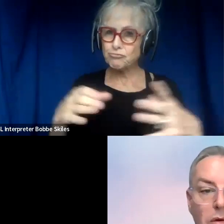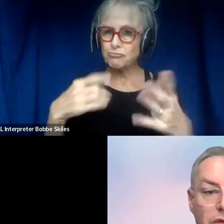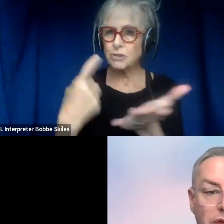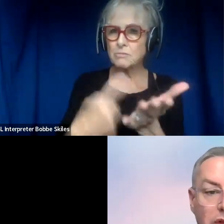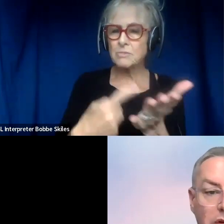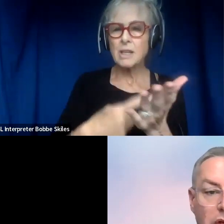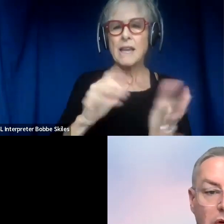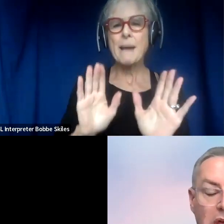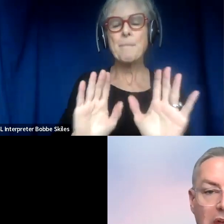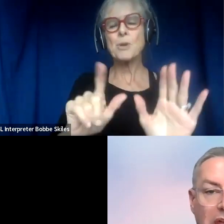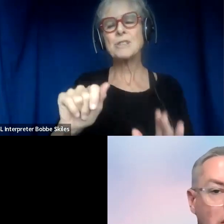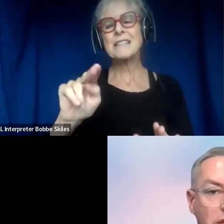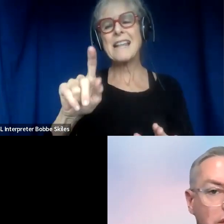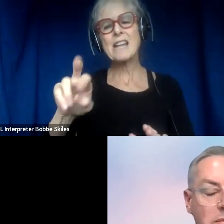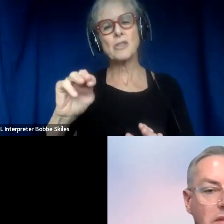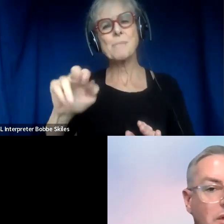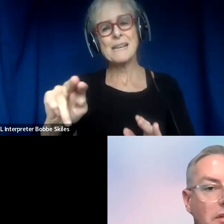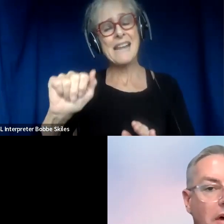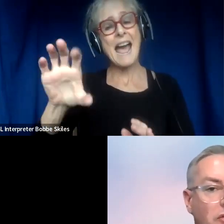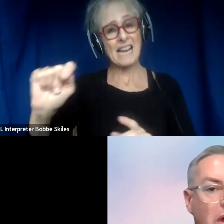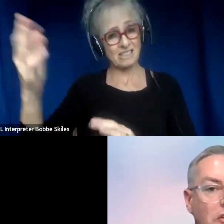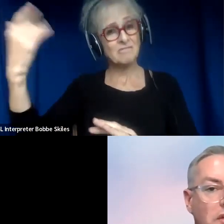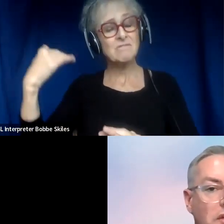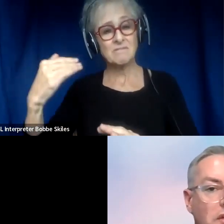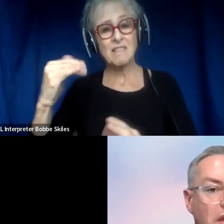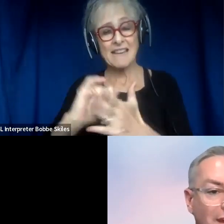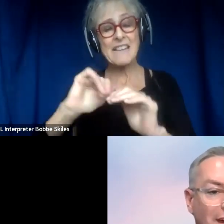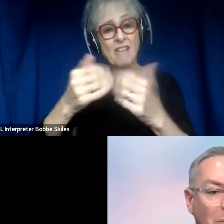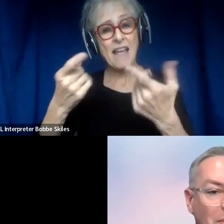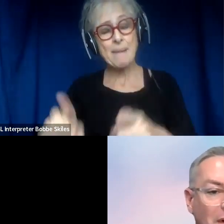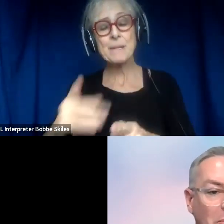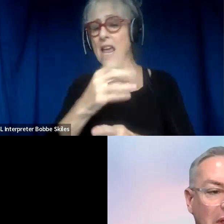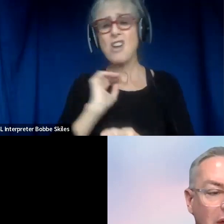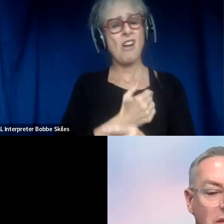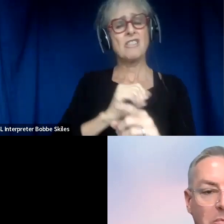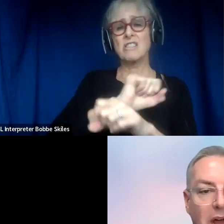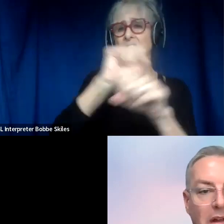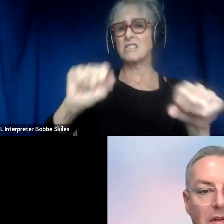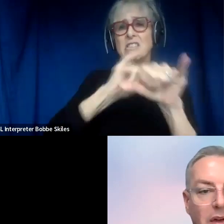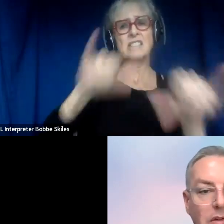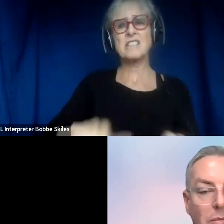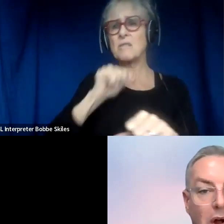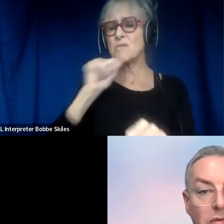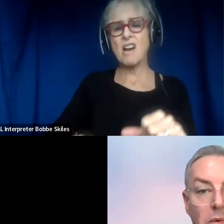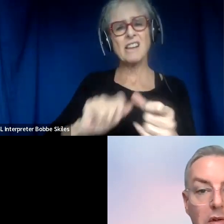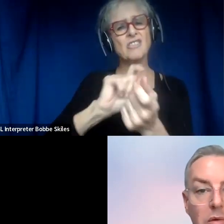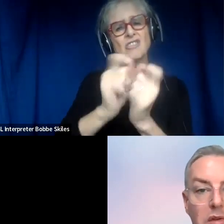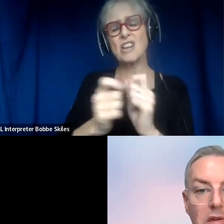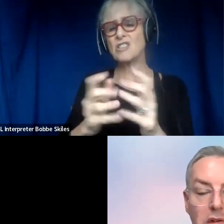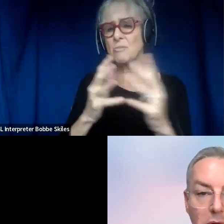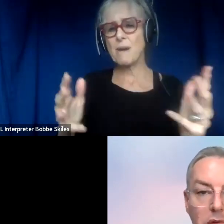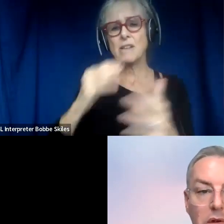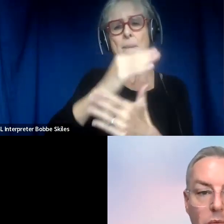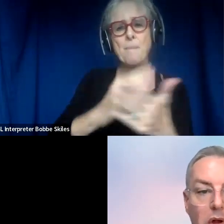Act, over 50 years ago. And our system hasn't really evolved much since, because of that pioneer effect. So part of what we